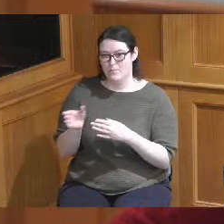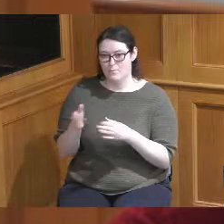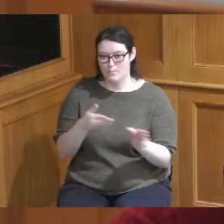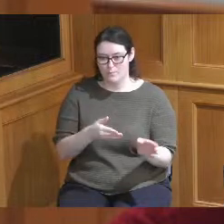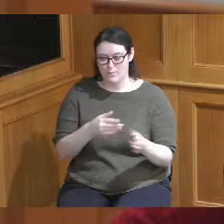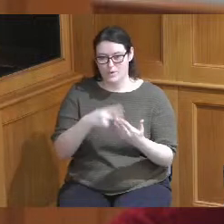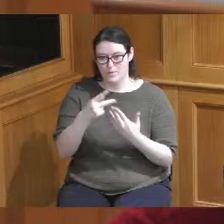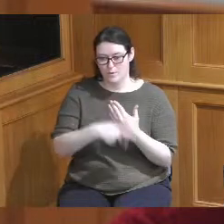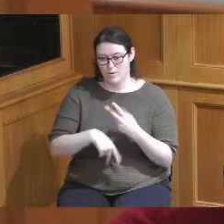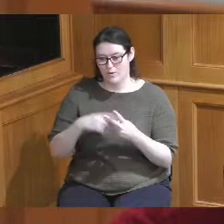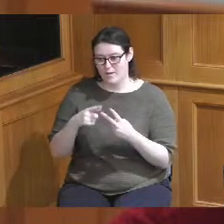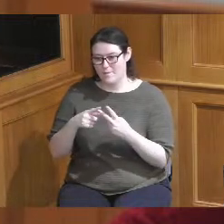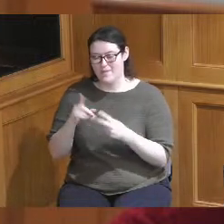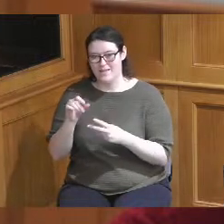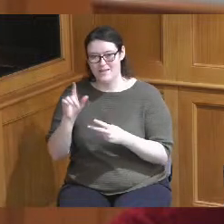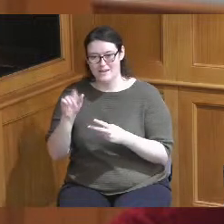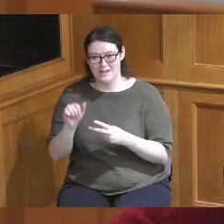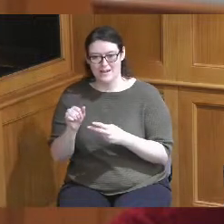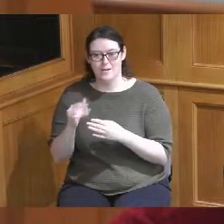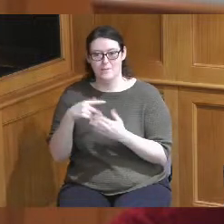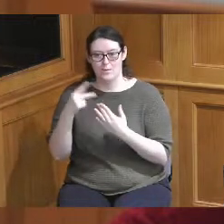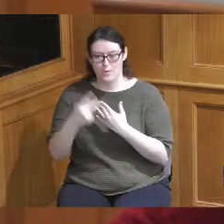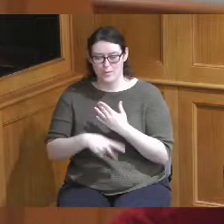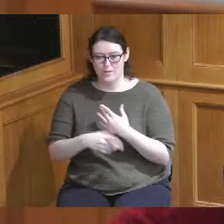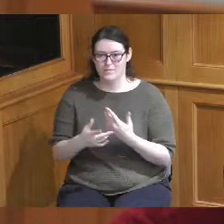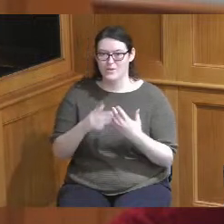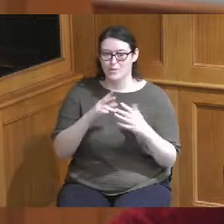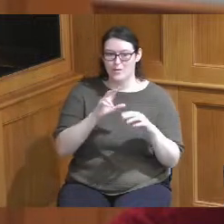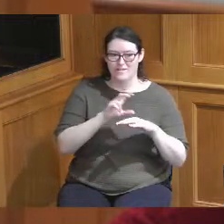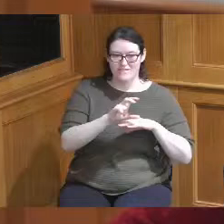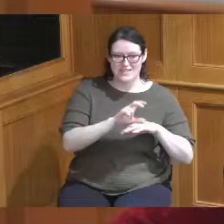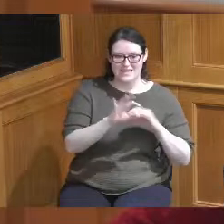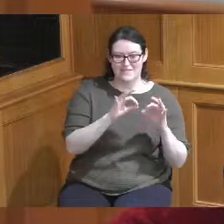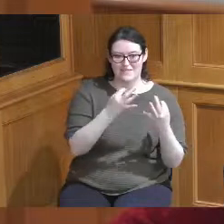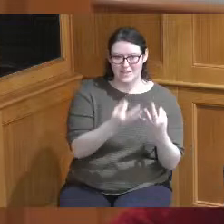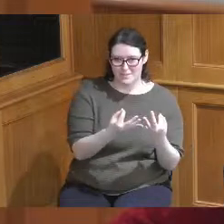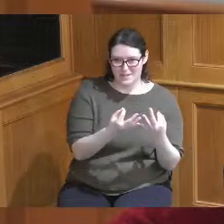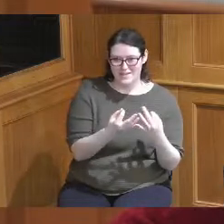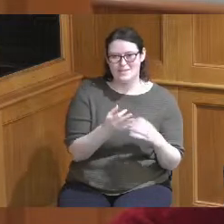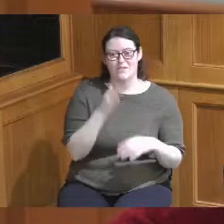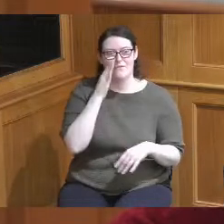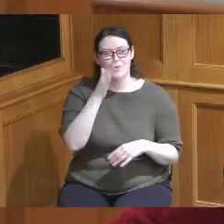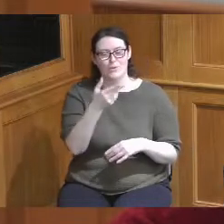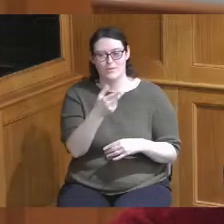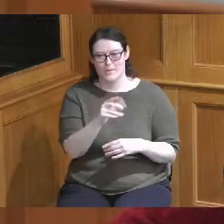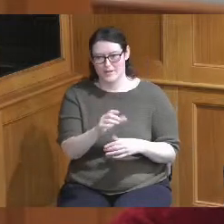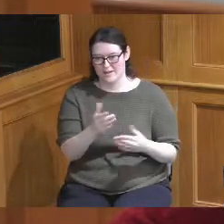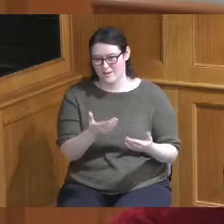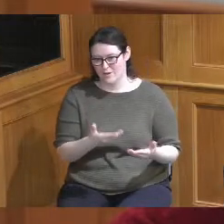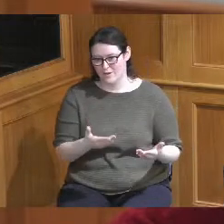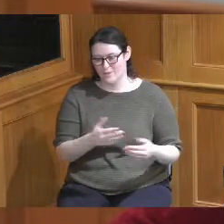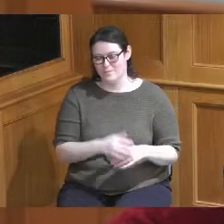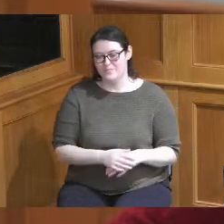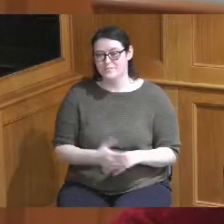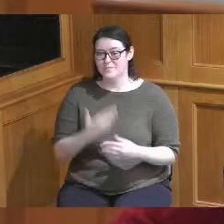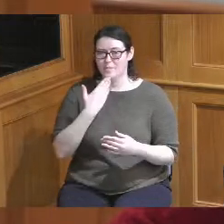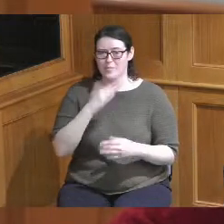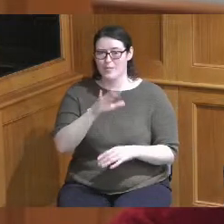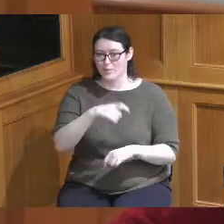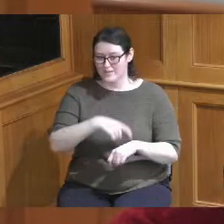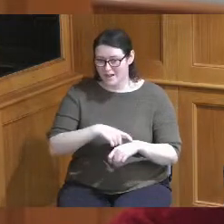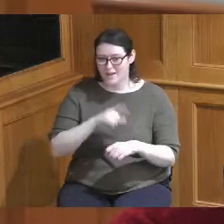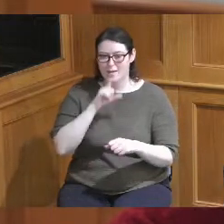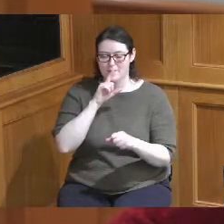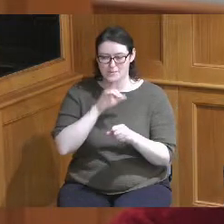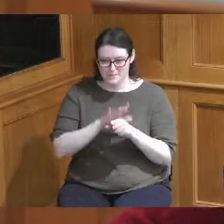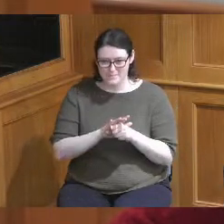it's an investment in people and families and in the future of Hamilton County. Thank you for your time and your commitment to making